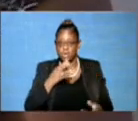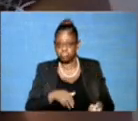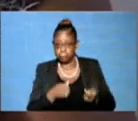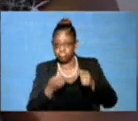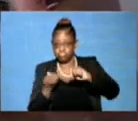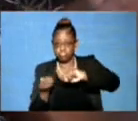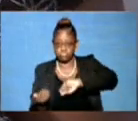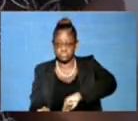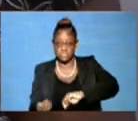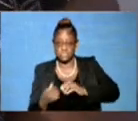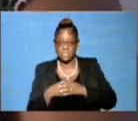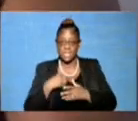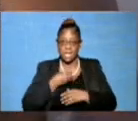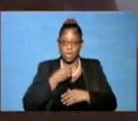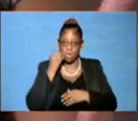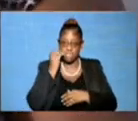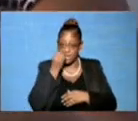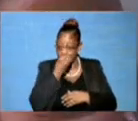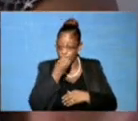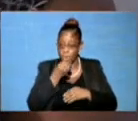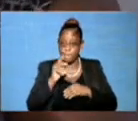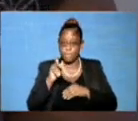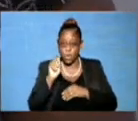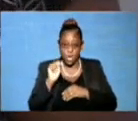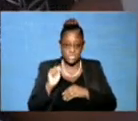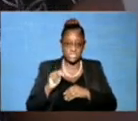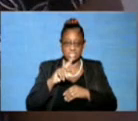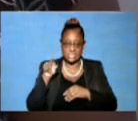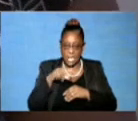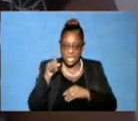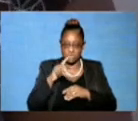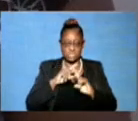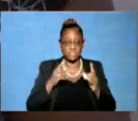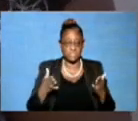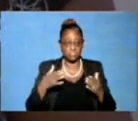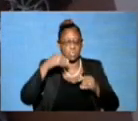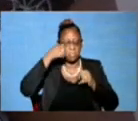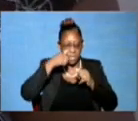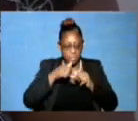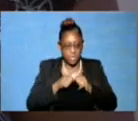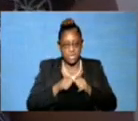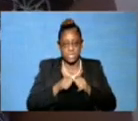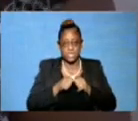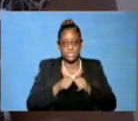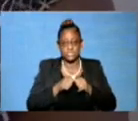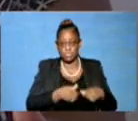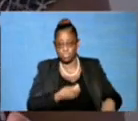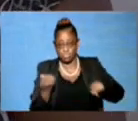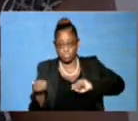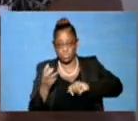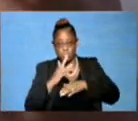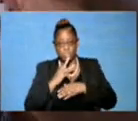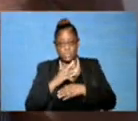that aren't covered, our flower pots, old tires, all those things. So we have to be mindful of that because it's important. In addition to